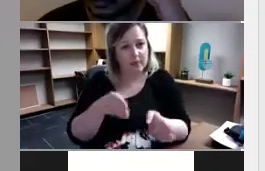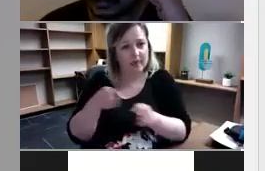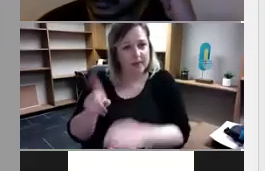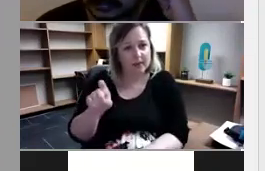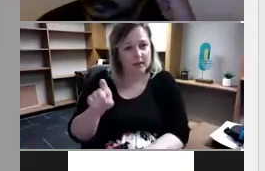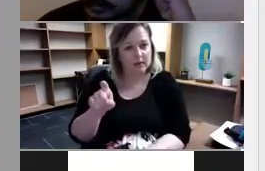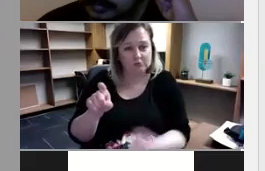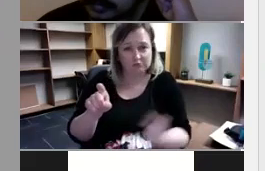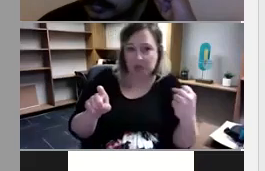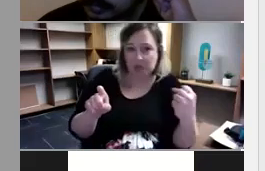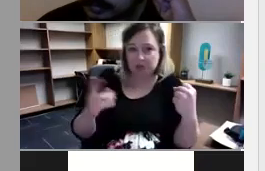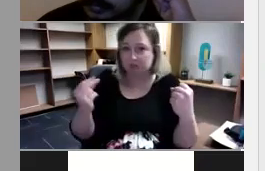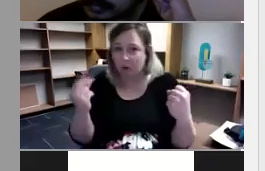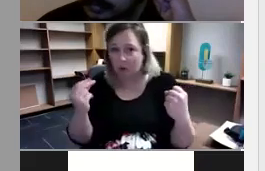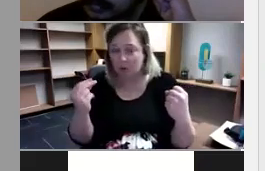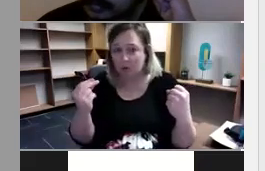why?